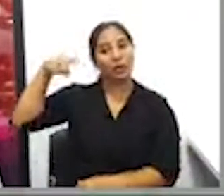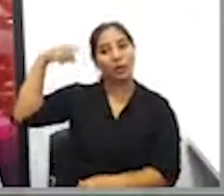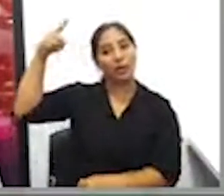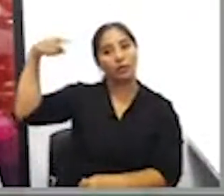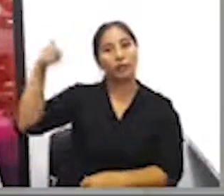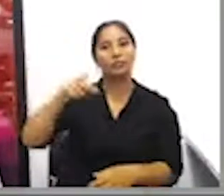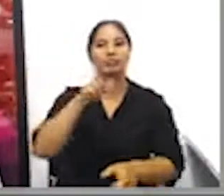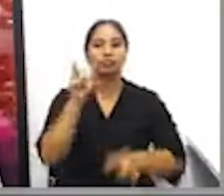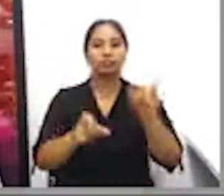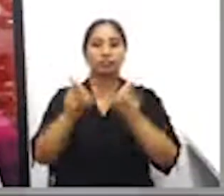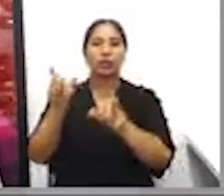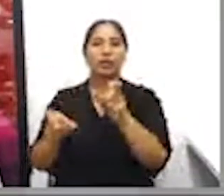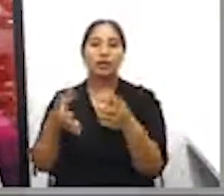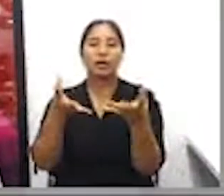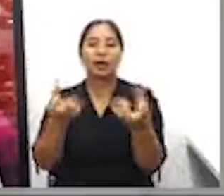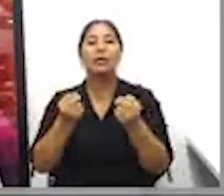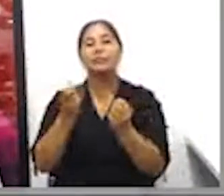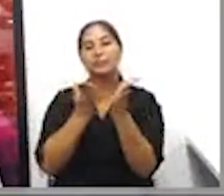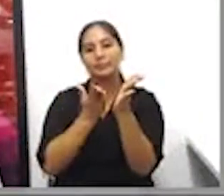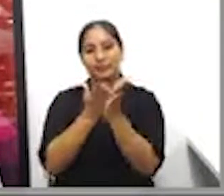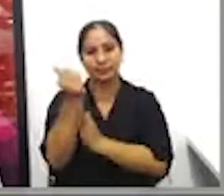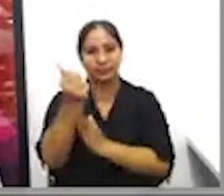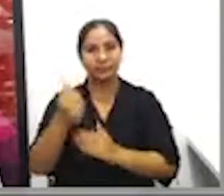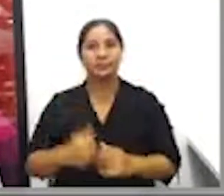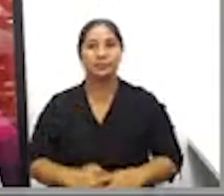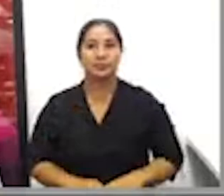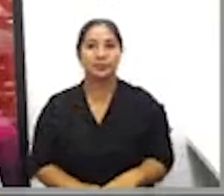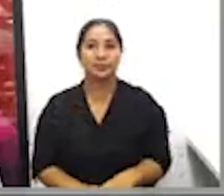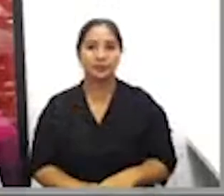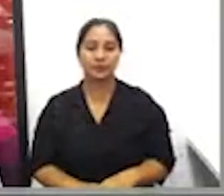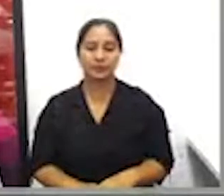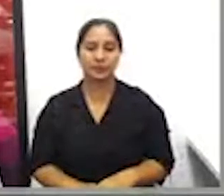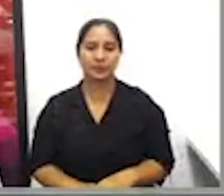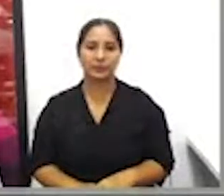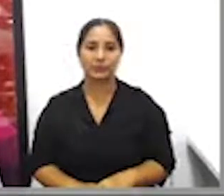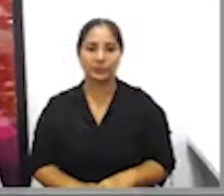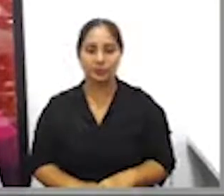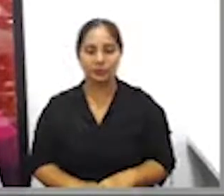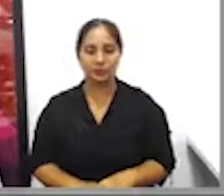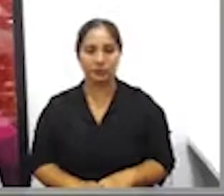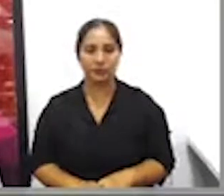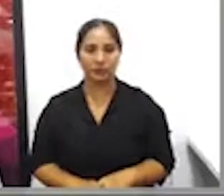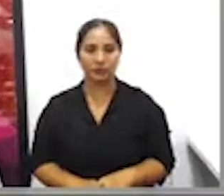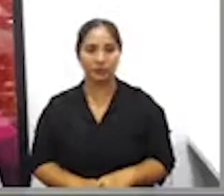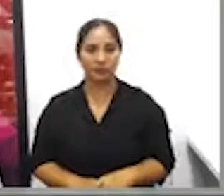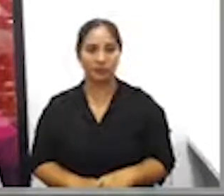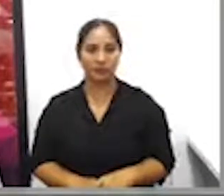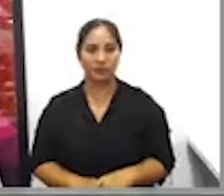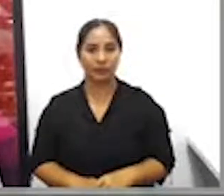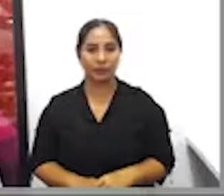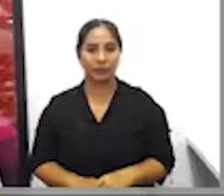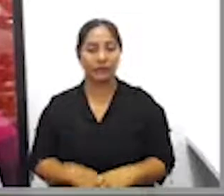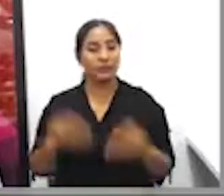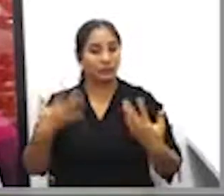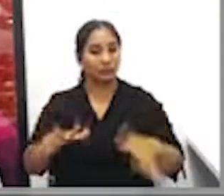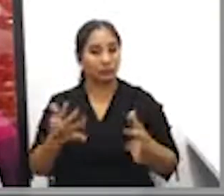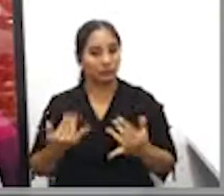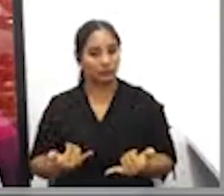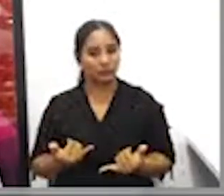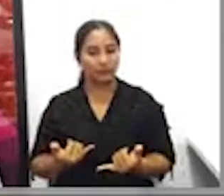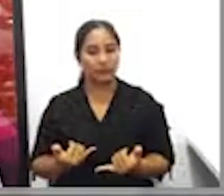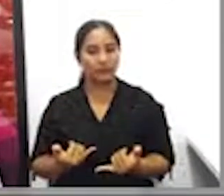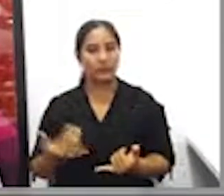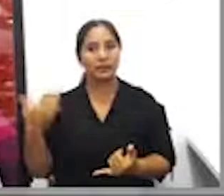Also include around you people that I call Galahads. Those guys